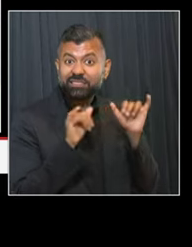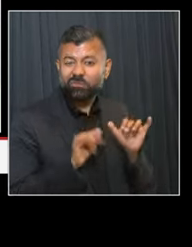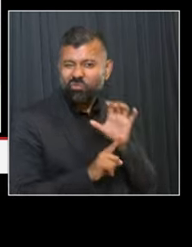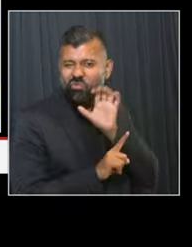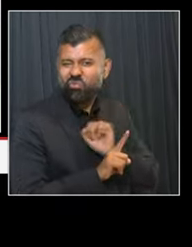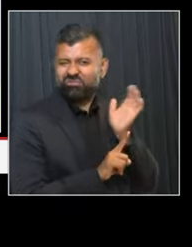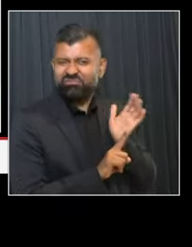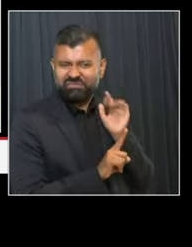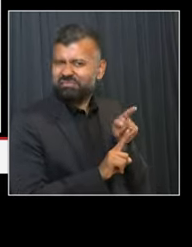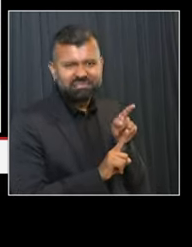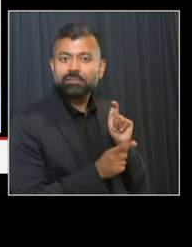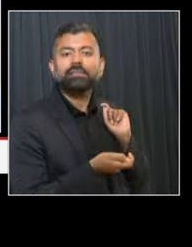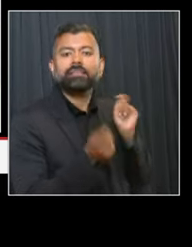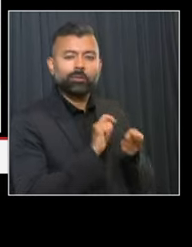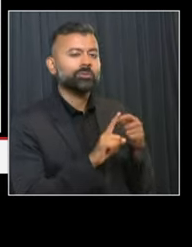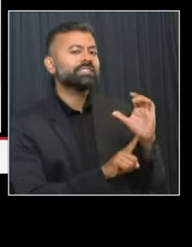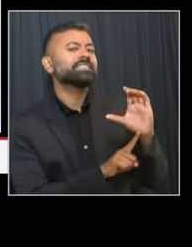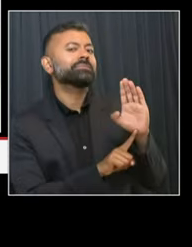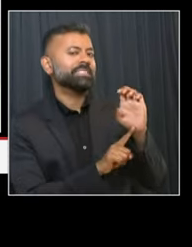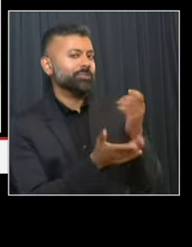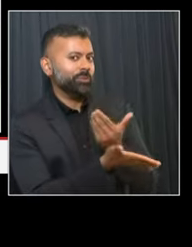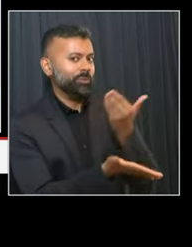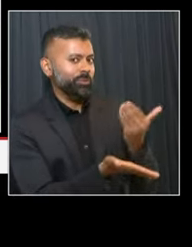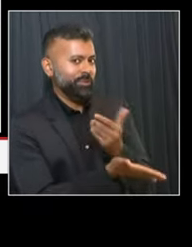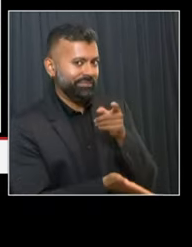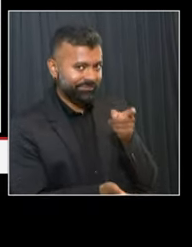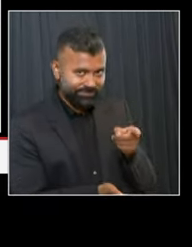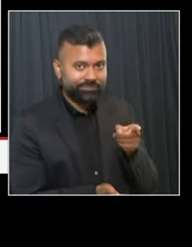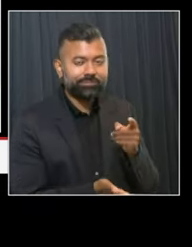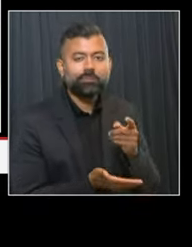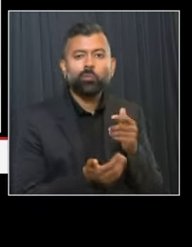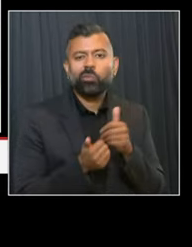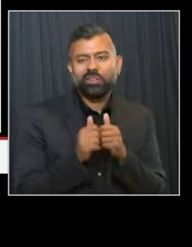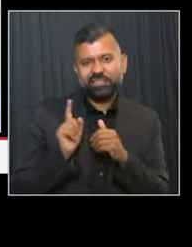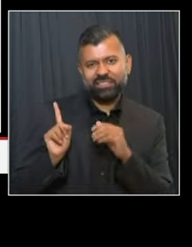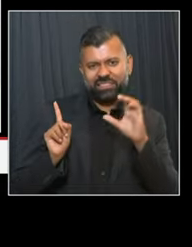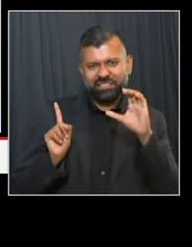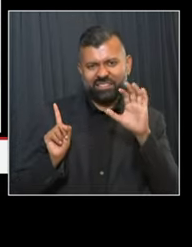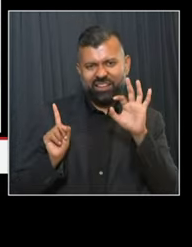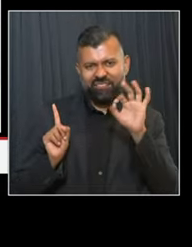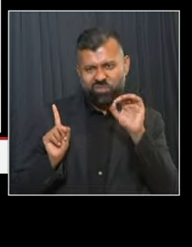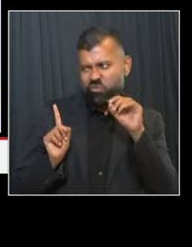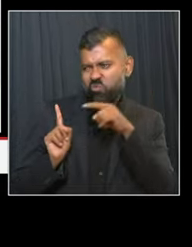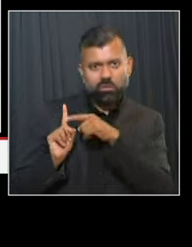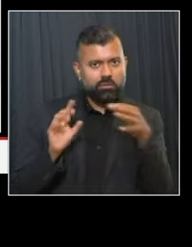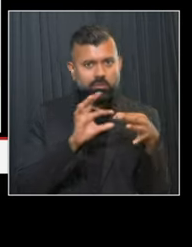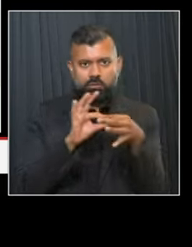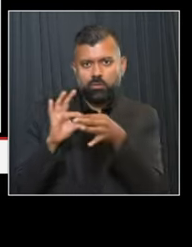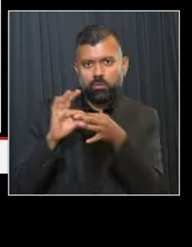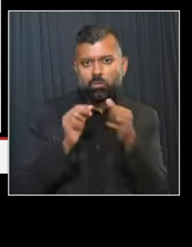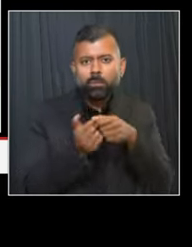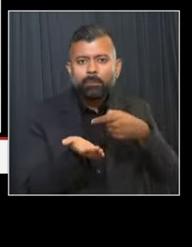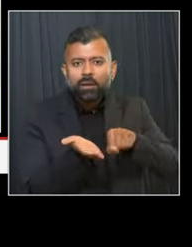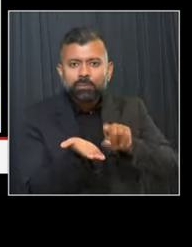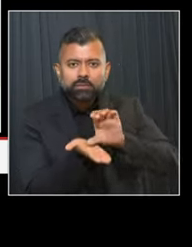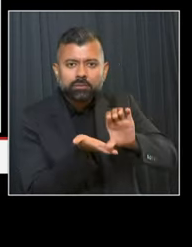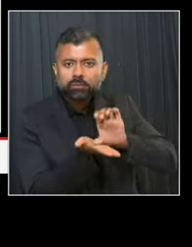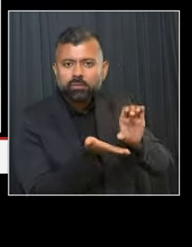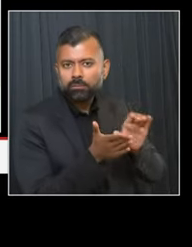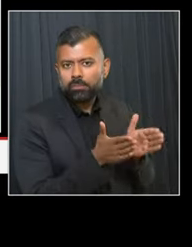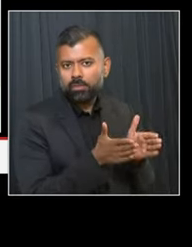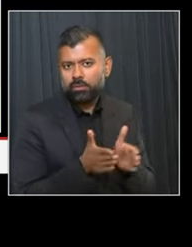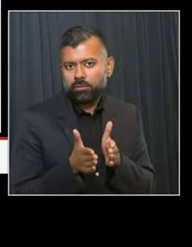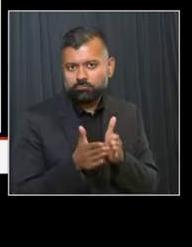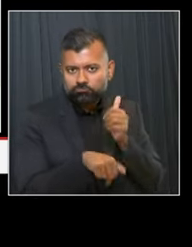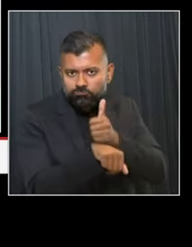work with the CFO to process a lot of our payments. Finally, legislation that really will work